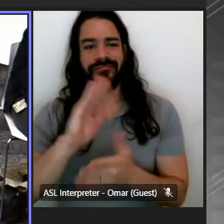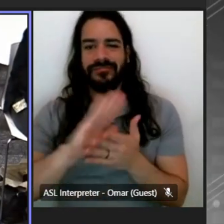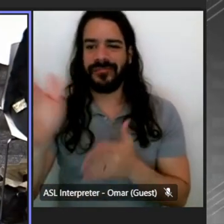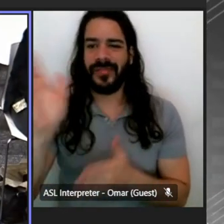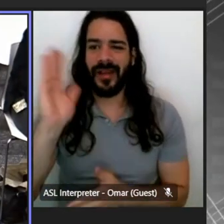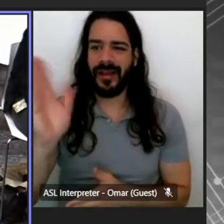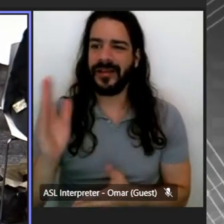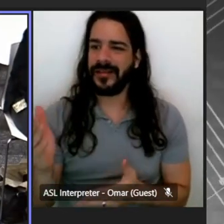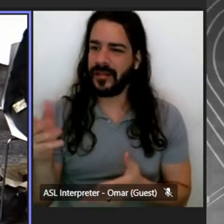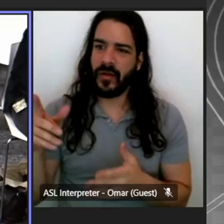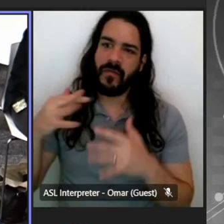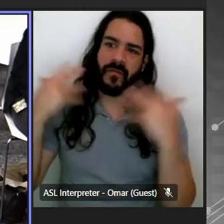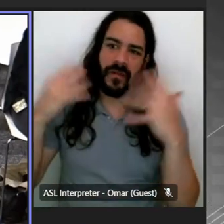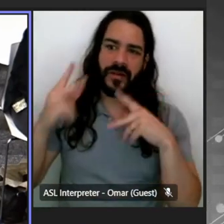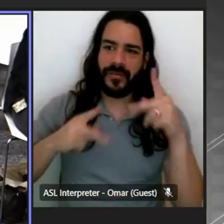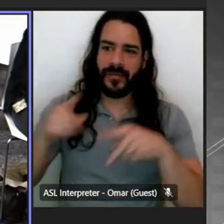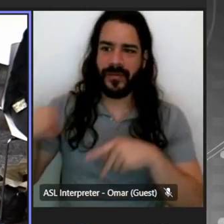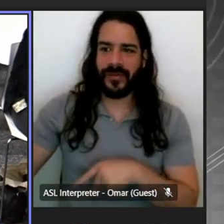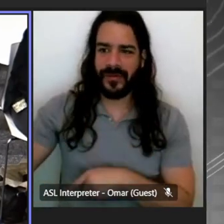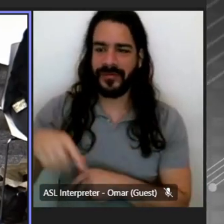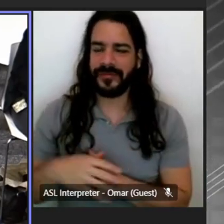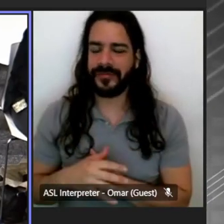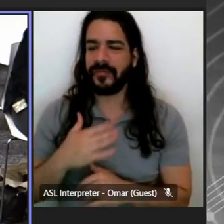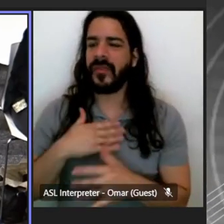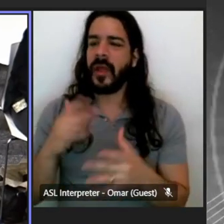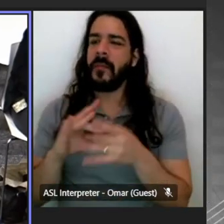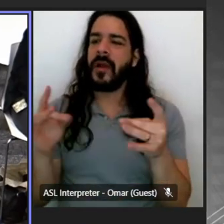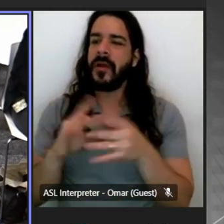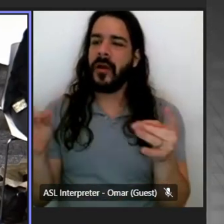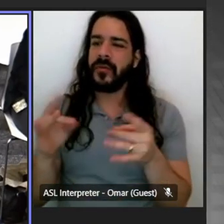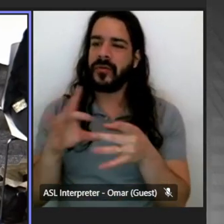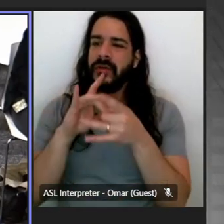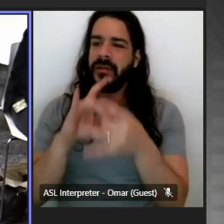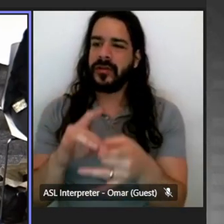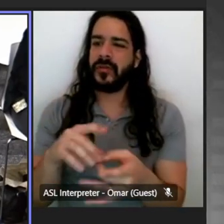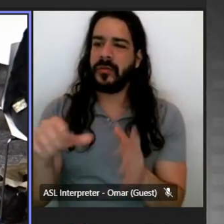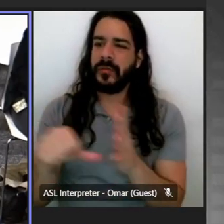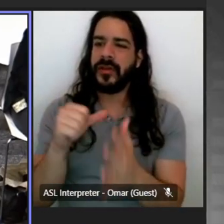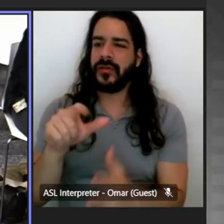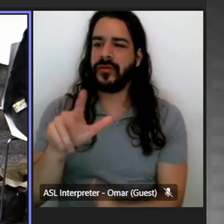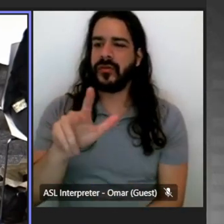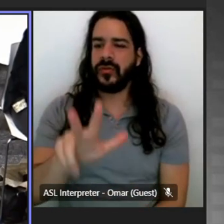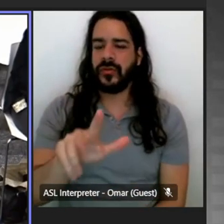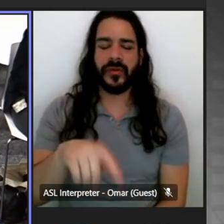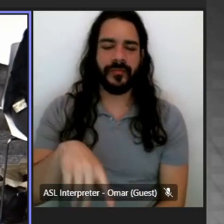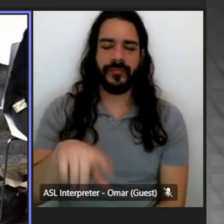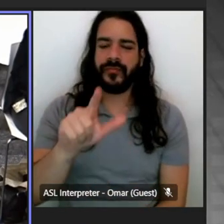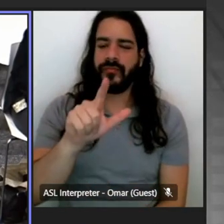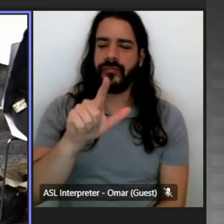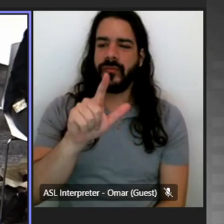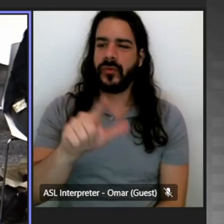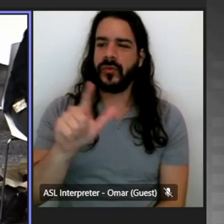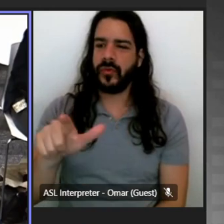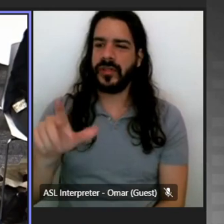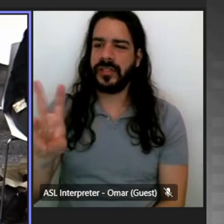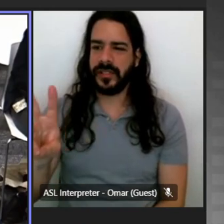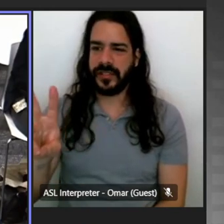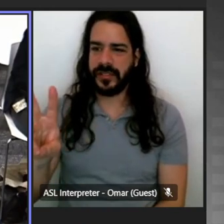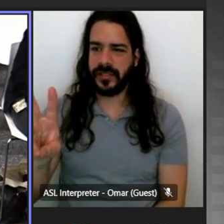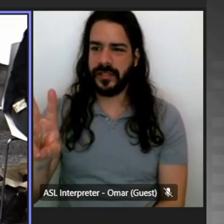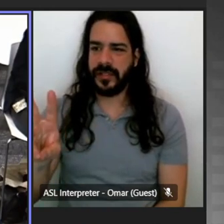folks in the neighborhood. My comments tonight are related to page 226 in the Wmata budget document,